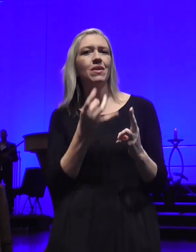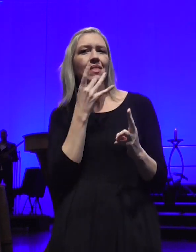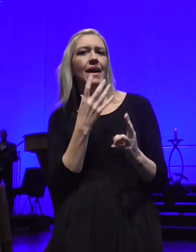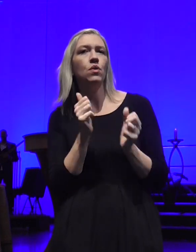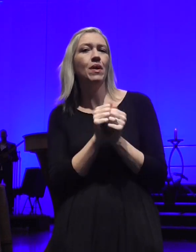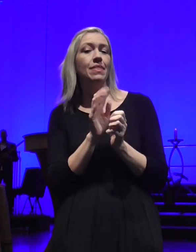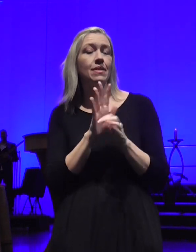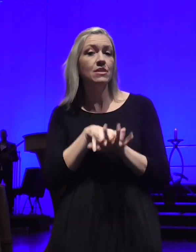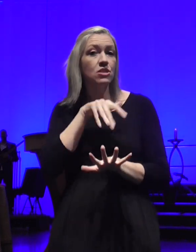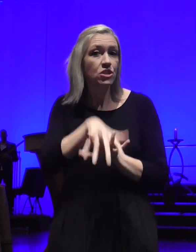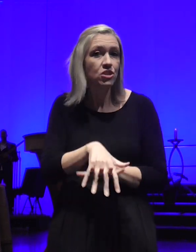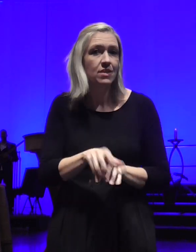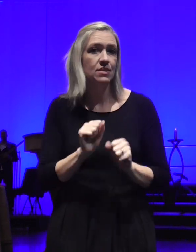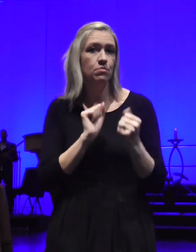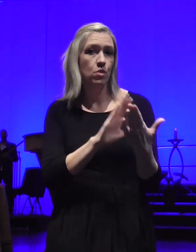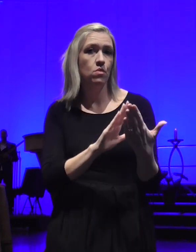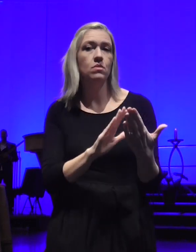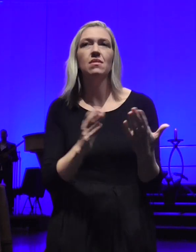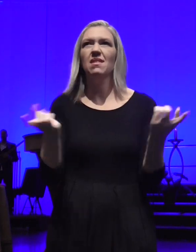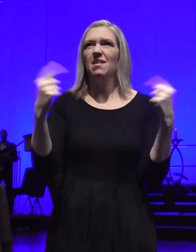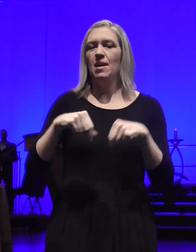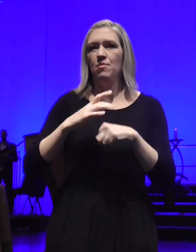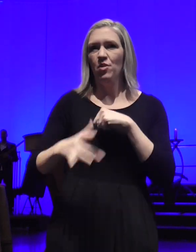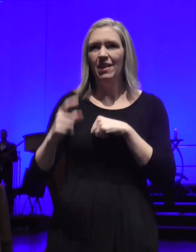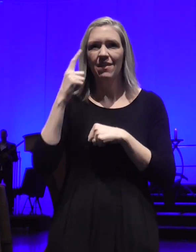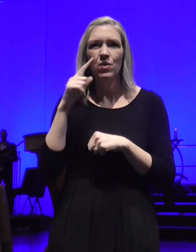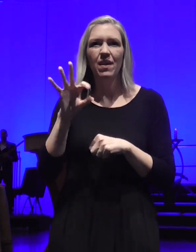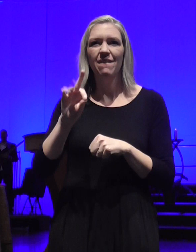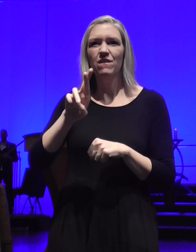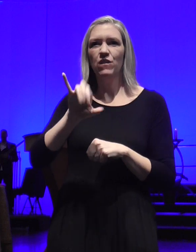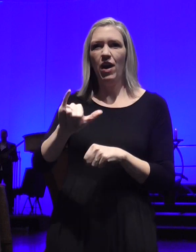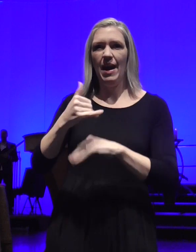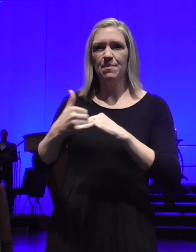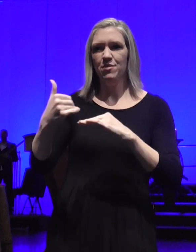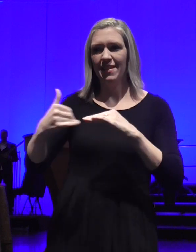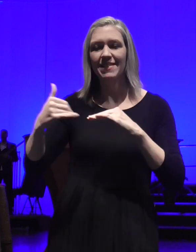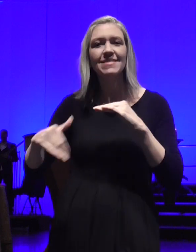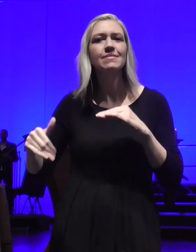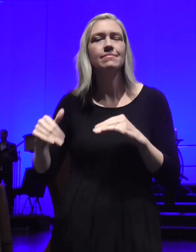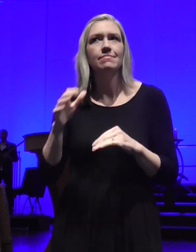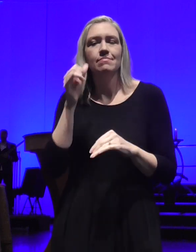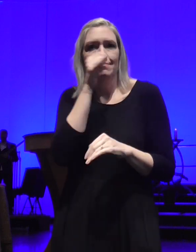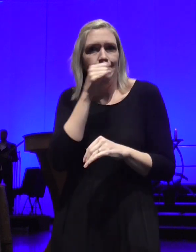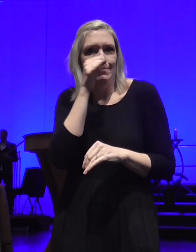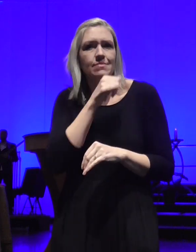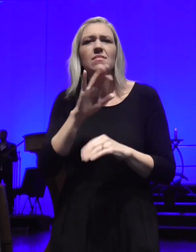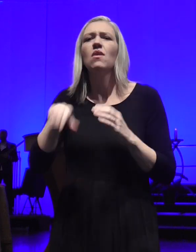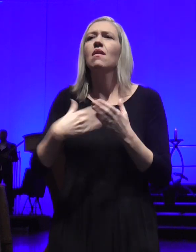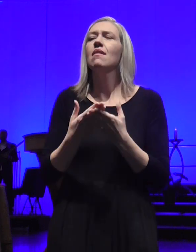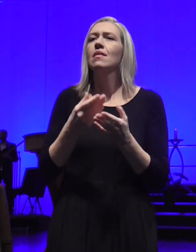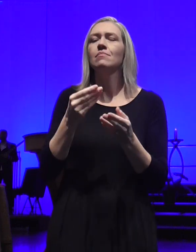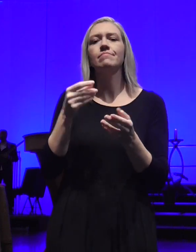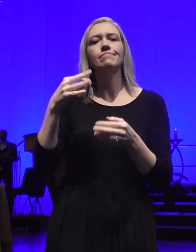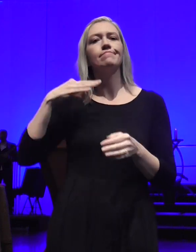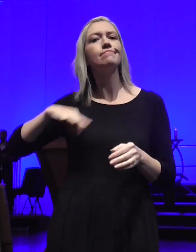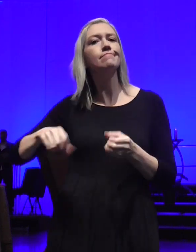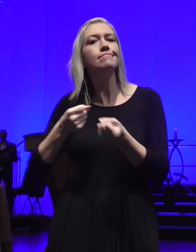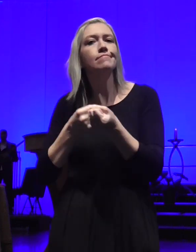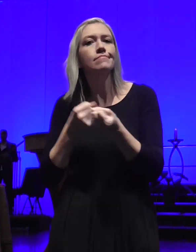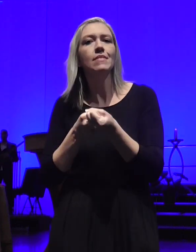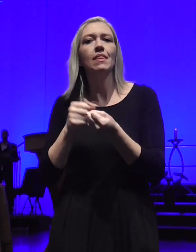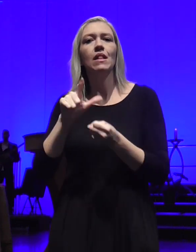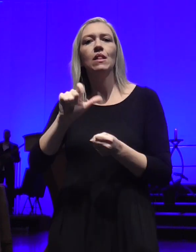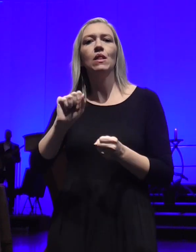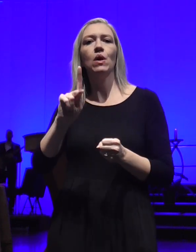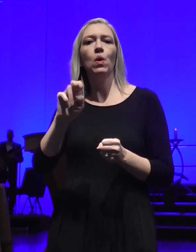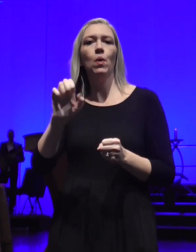Come early for authentic Native American fry bread. Oh, fry bread. All proceeds go to benefit the Lakota Way Healing Center. And Happy